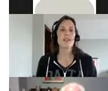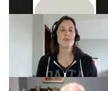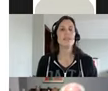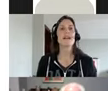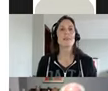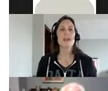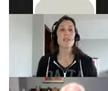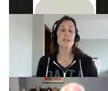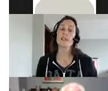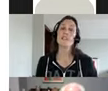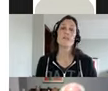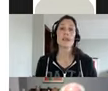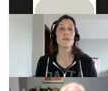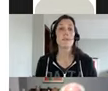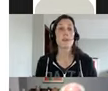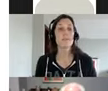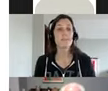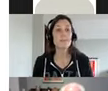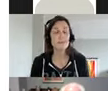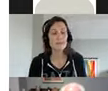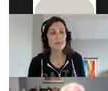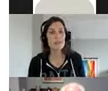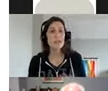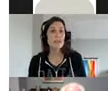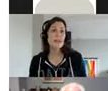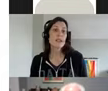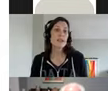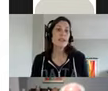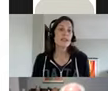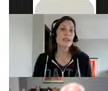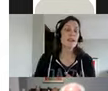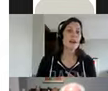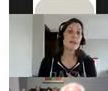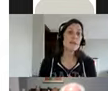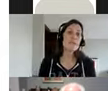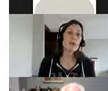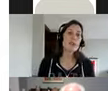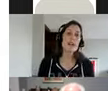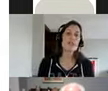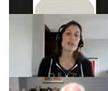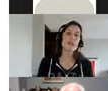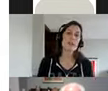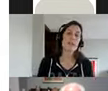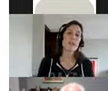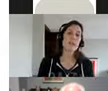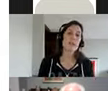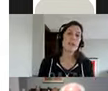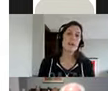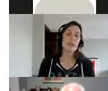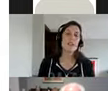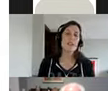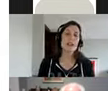effort for them to find patterns unless you really help them. I'd also say that you know, it's important to not trust everything you